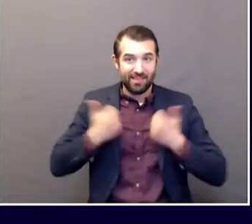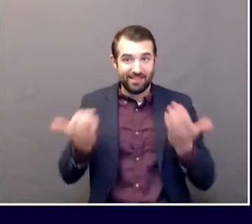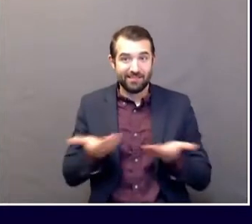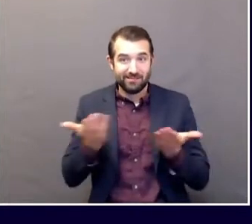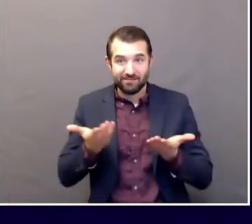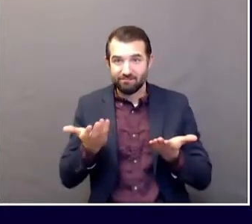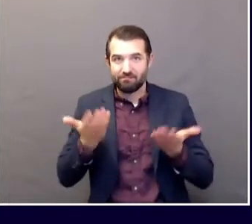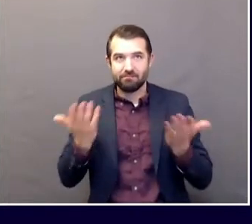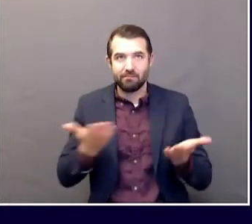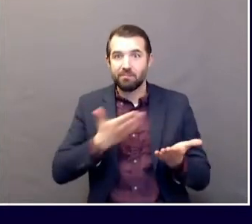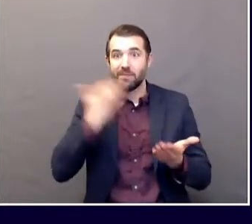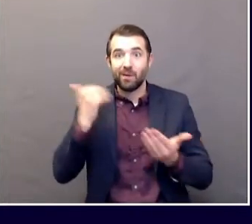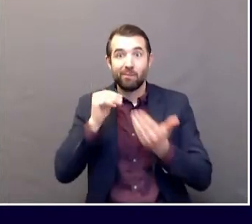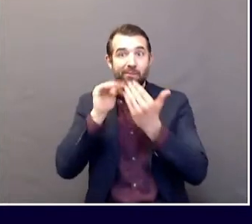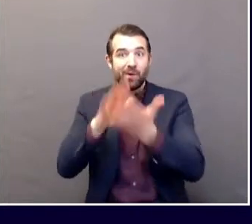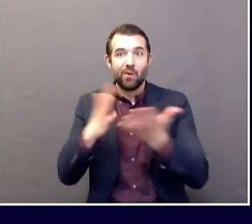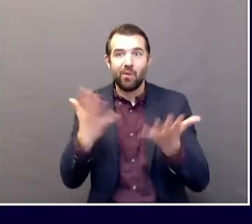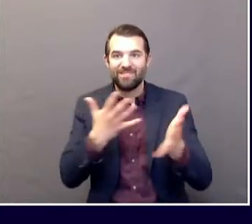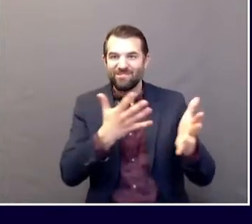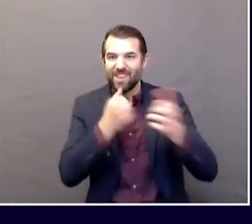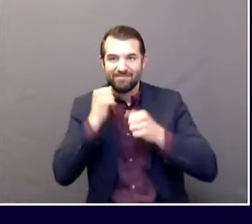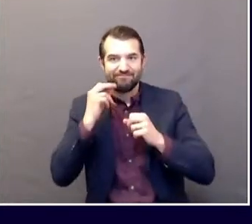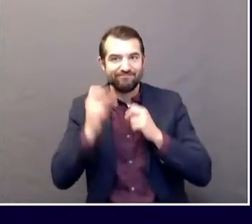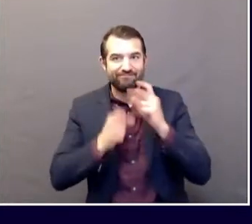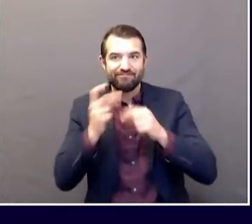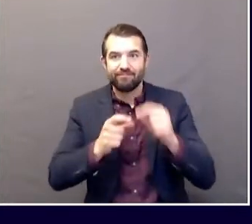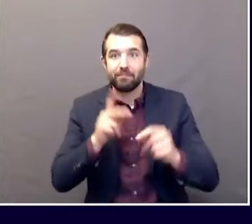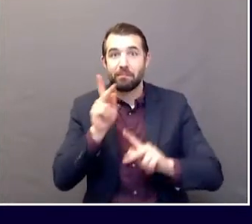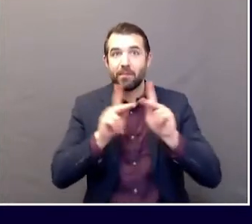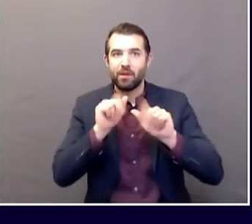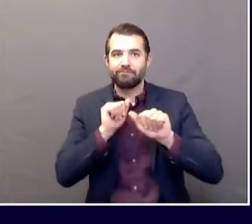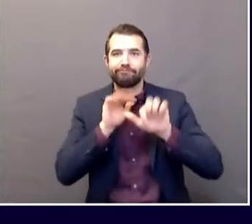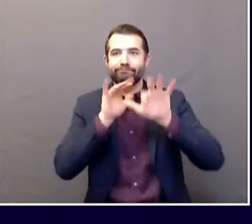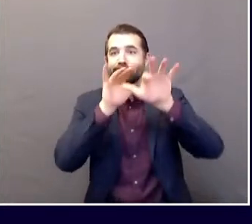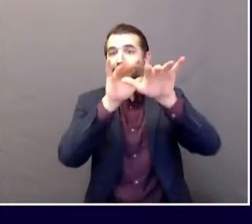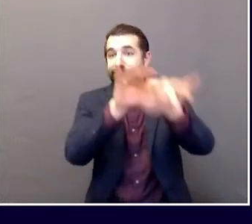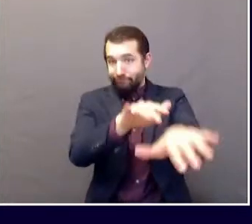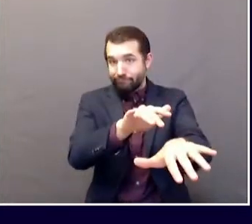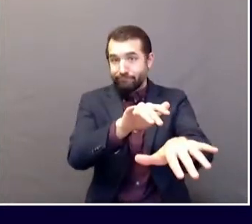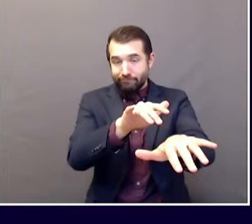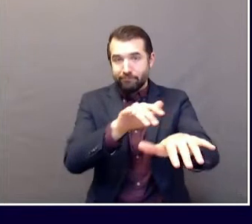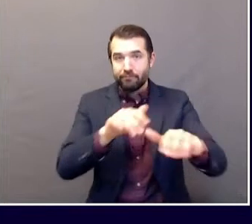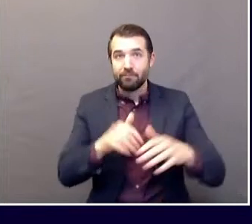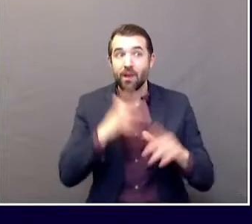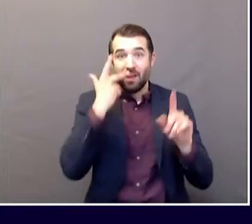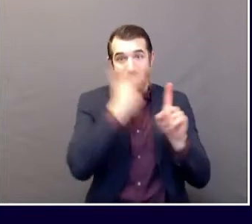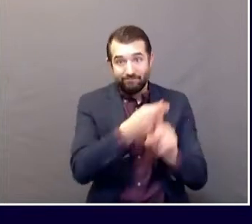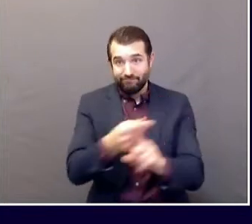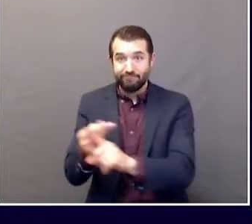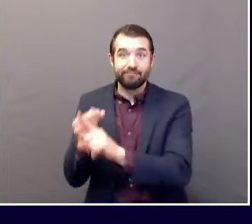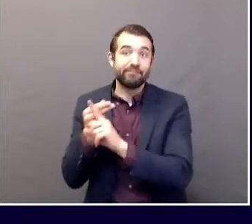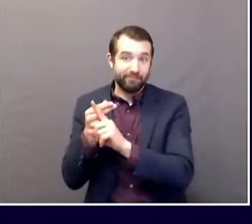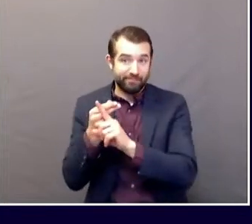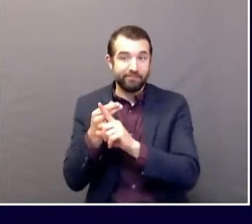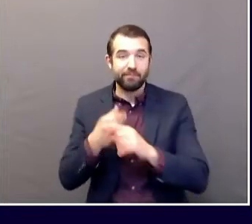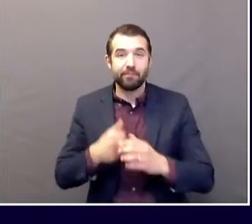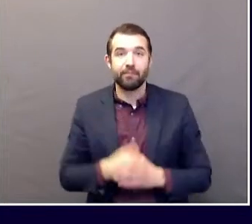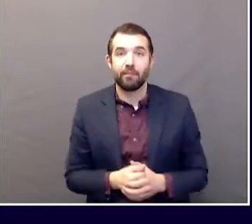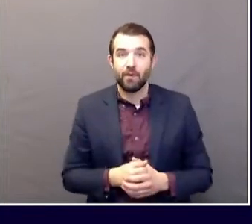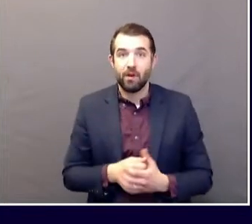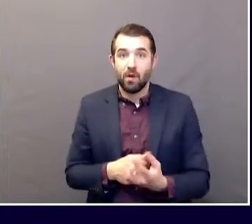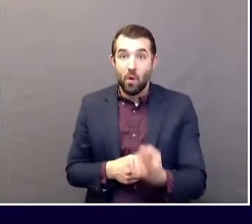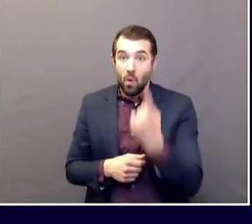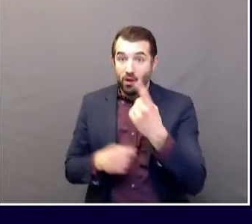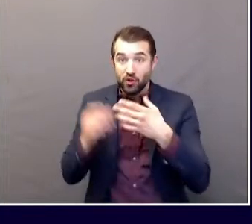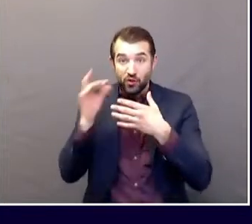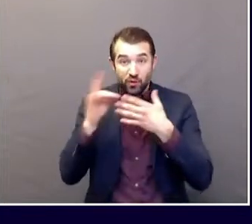vaccination utilizing these high throughput sites. But we're not using those to the exclusion of others. For example, commercial pharmacies,